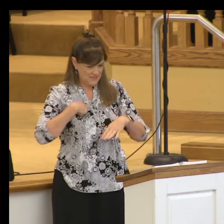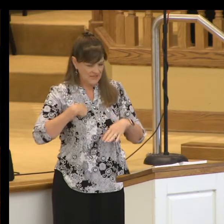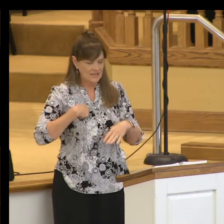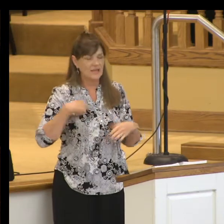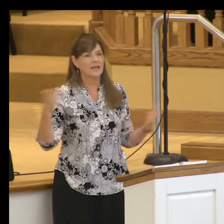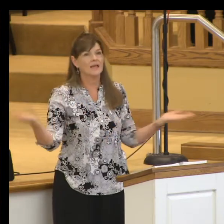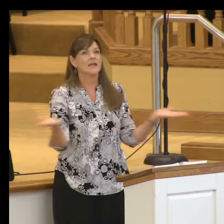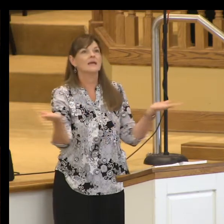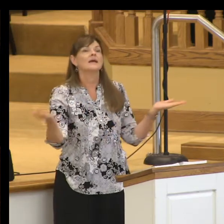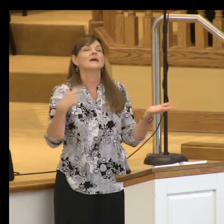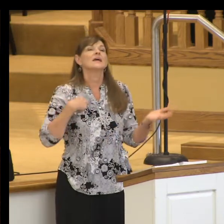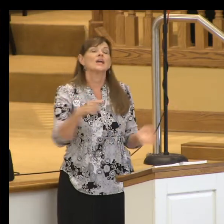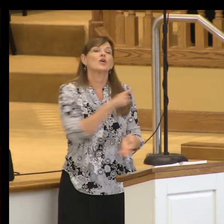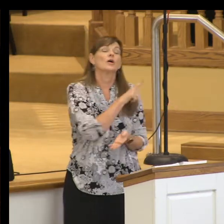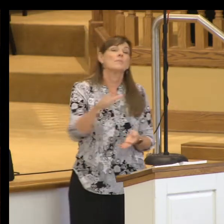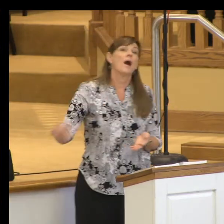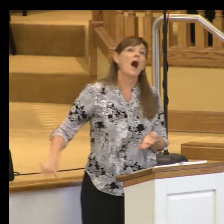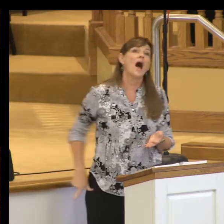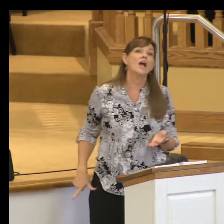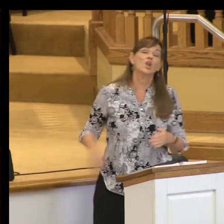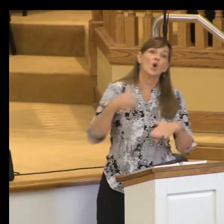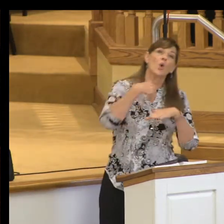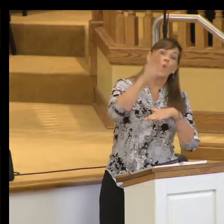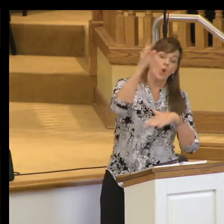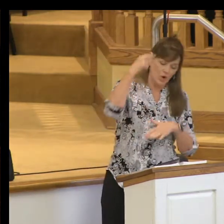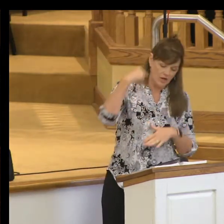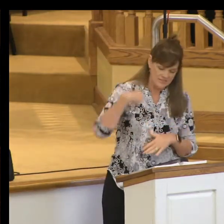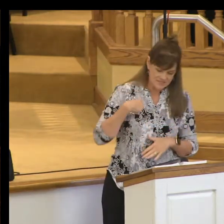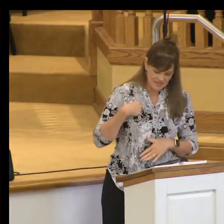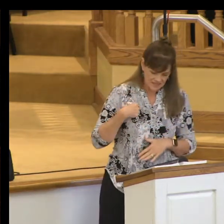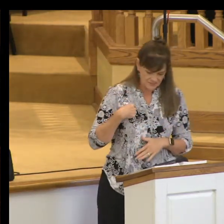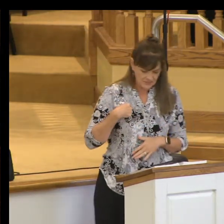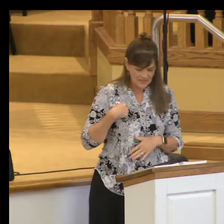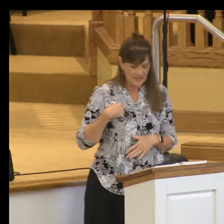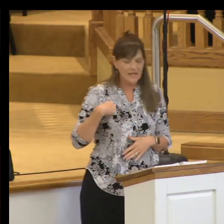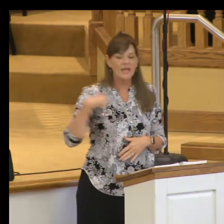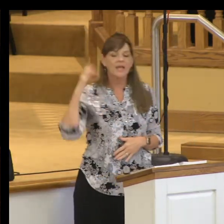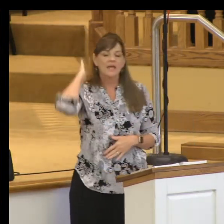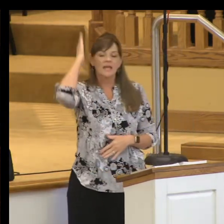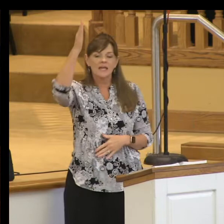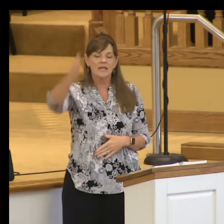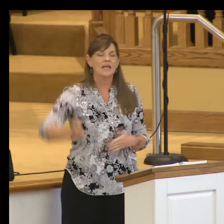me. Here am I, Lord, send me.